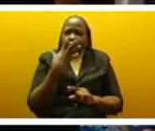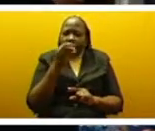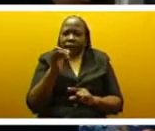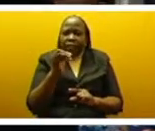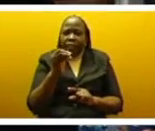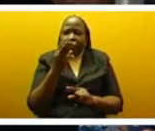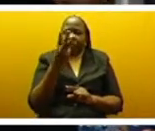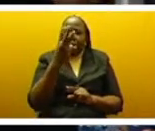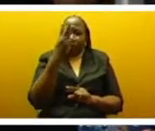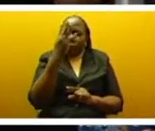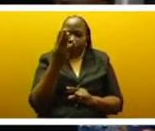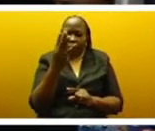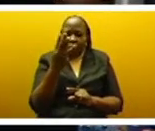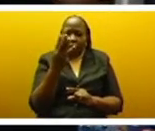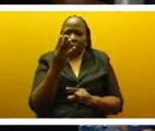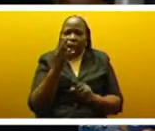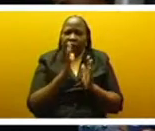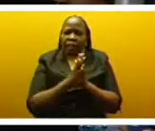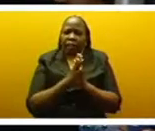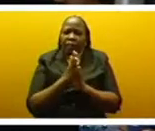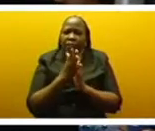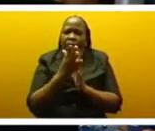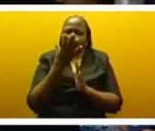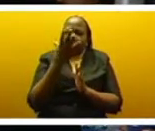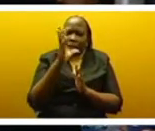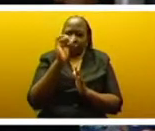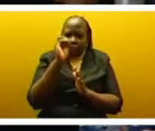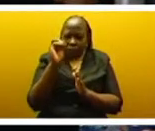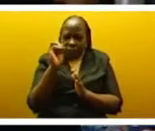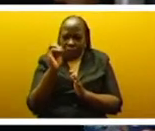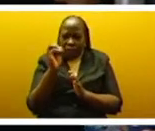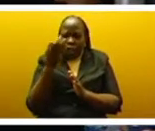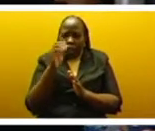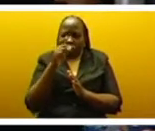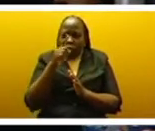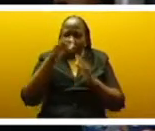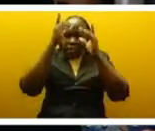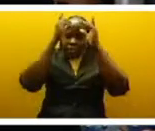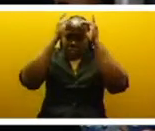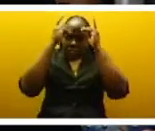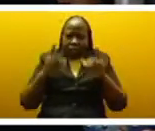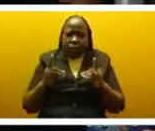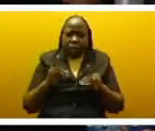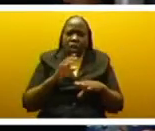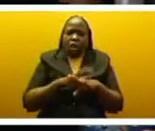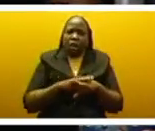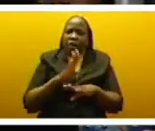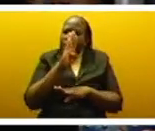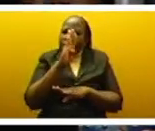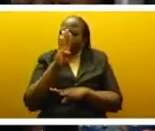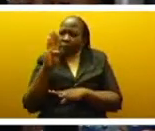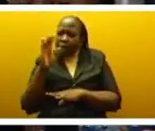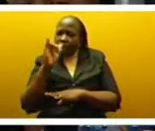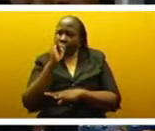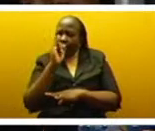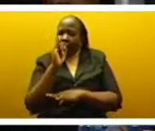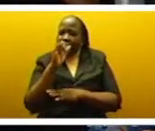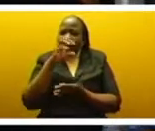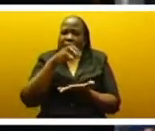1535, and 1500 of your judgment in the BBI case, where you